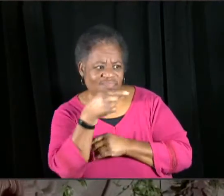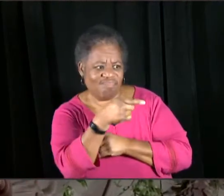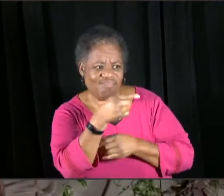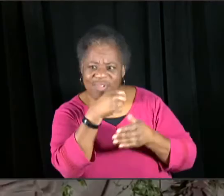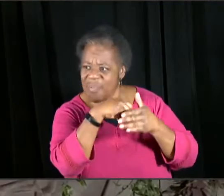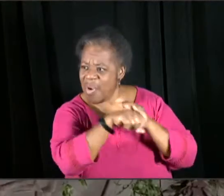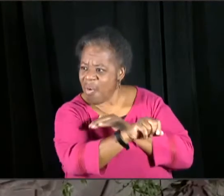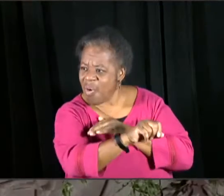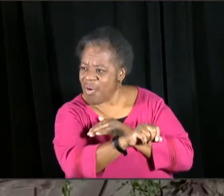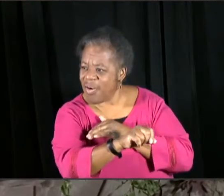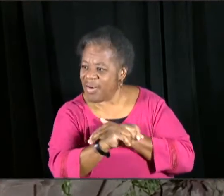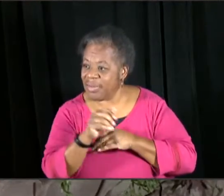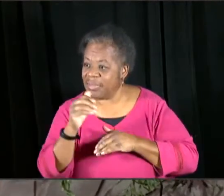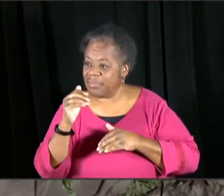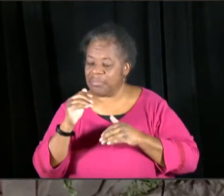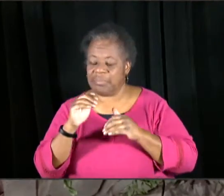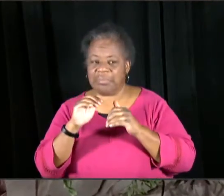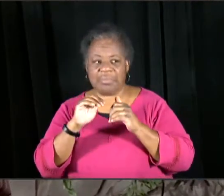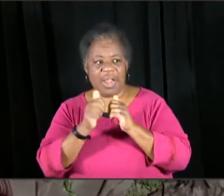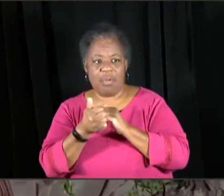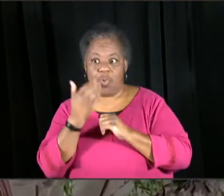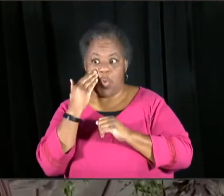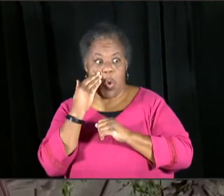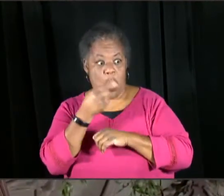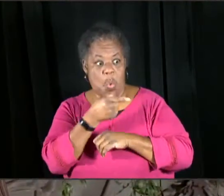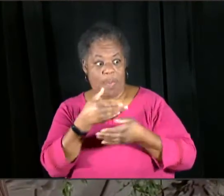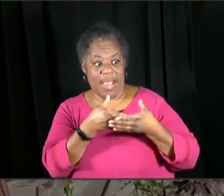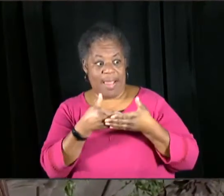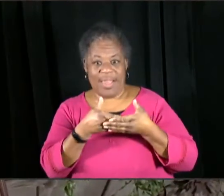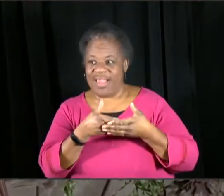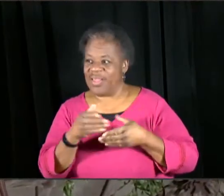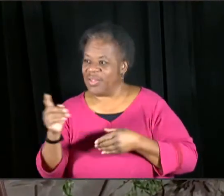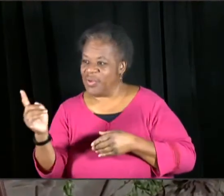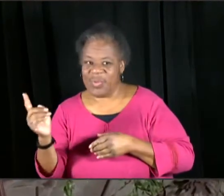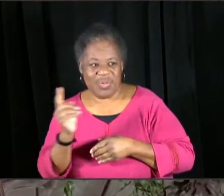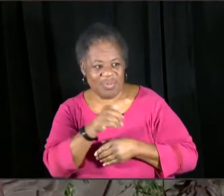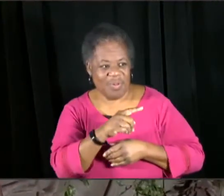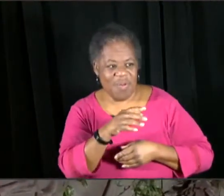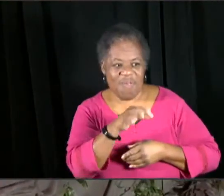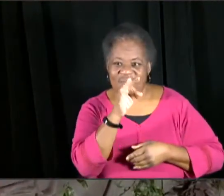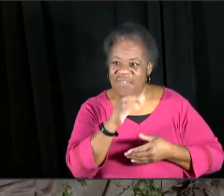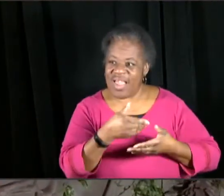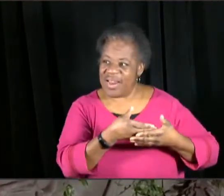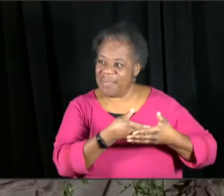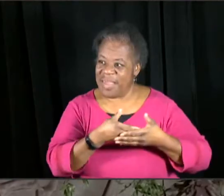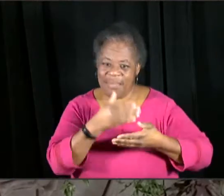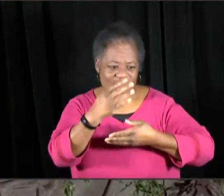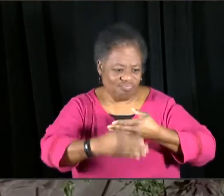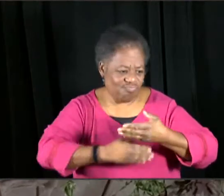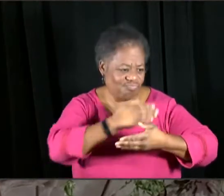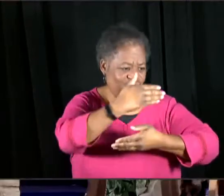And this is how you will know him. You will find a baby swaddled in clothes and lying in a manger."